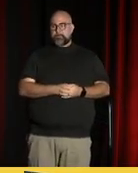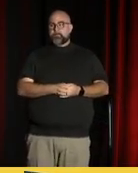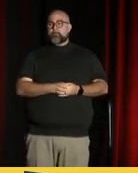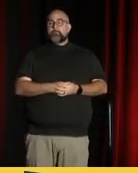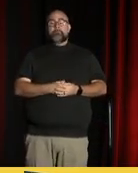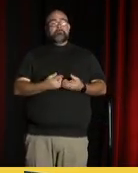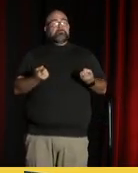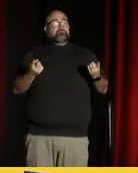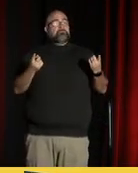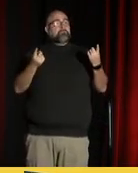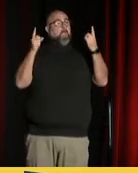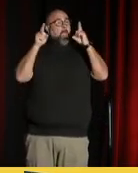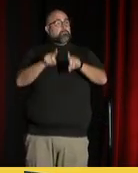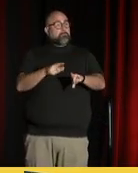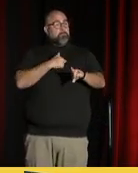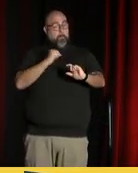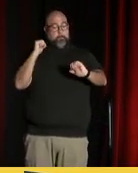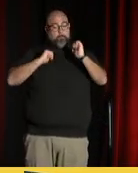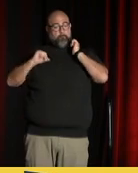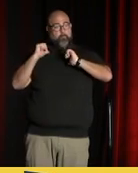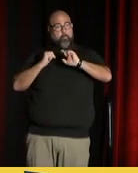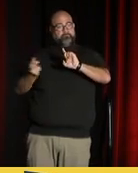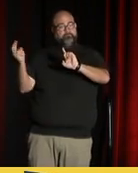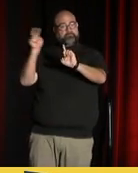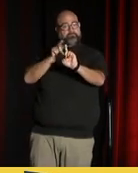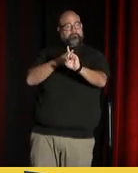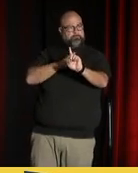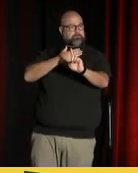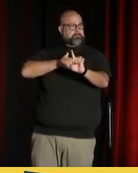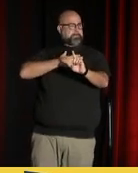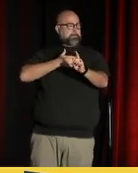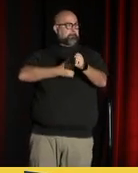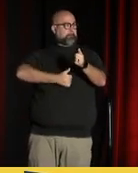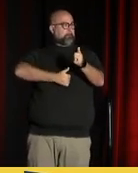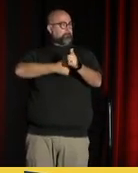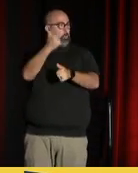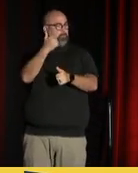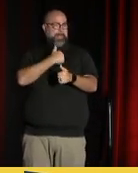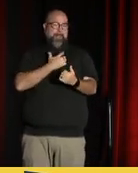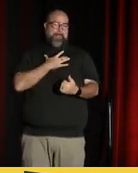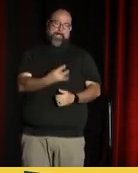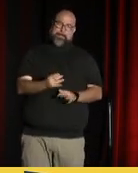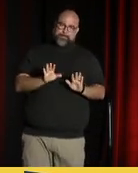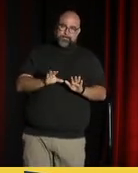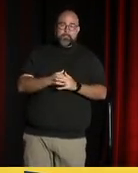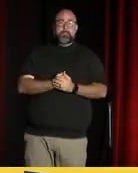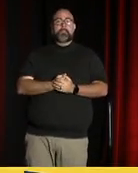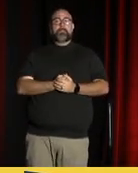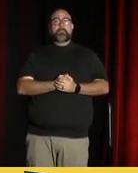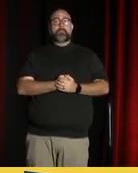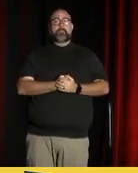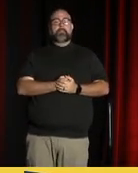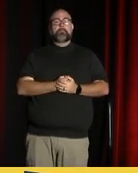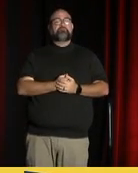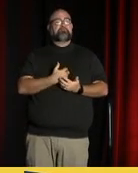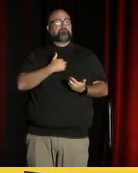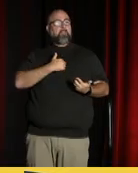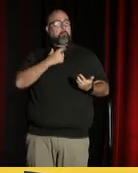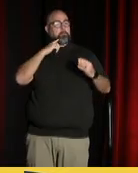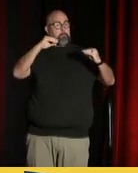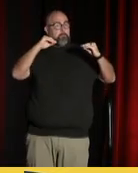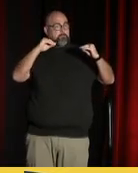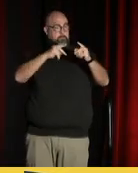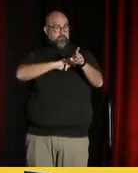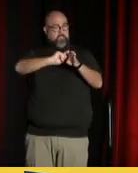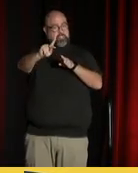And then probably on the performing side, which is the most thing I think I like the most, is that I'm a professional